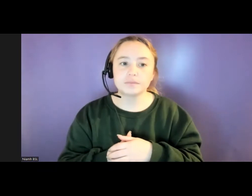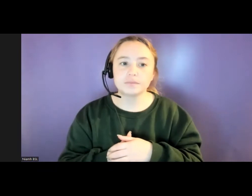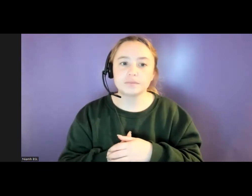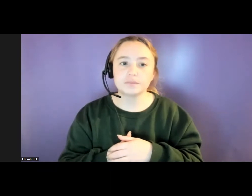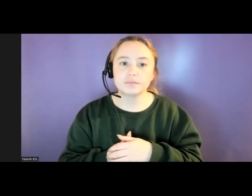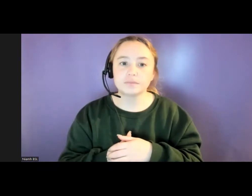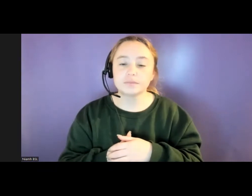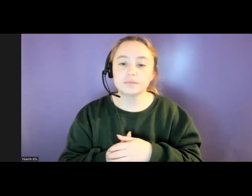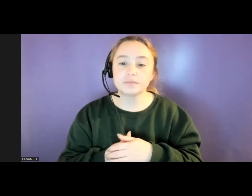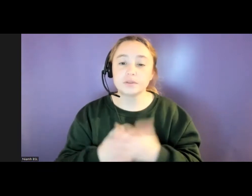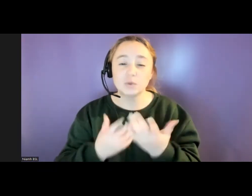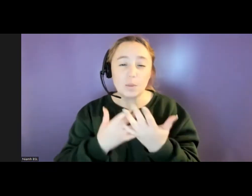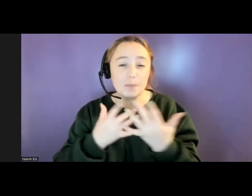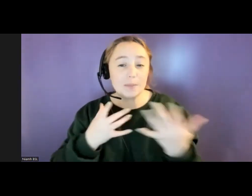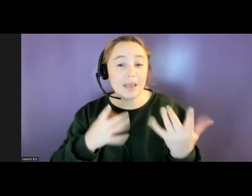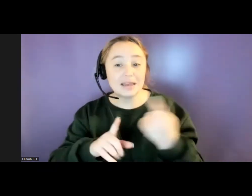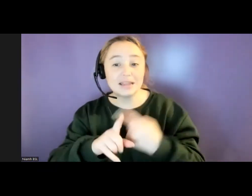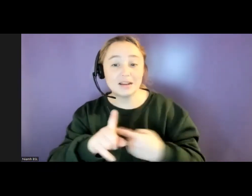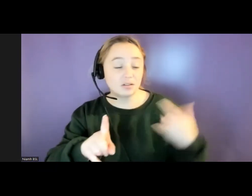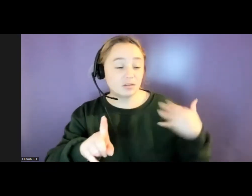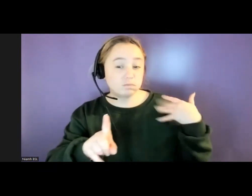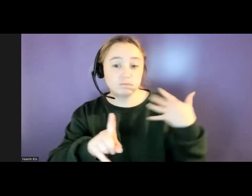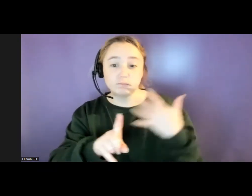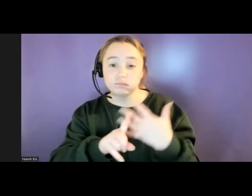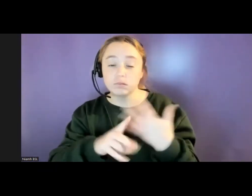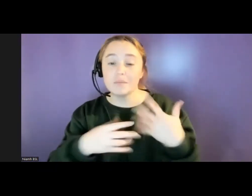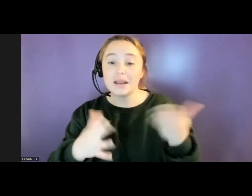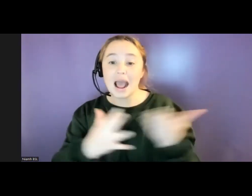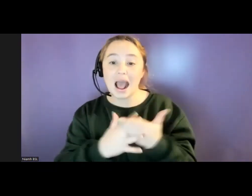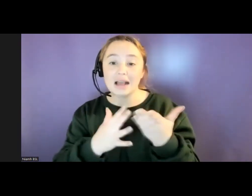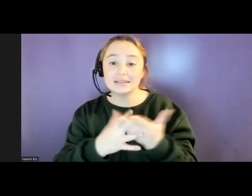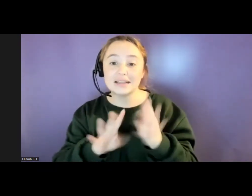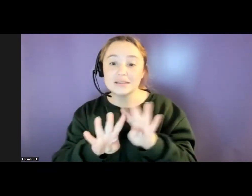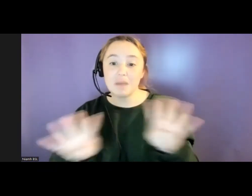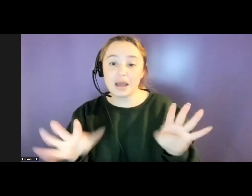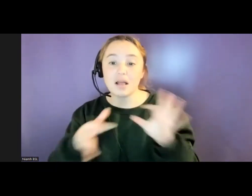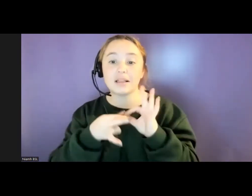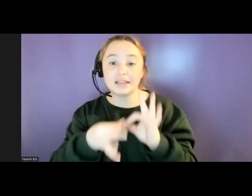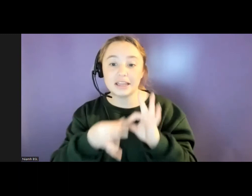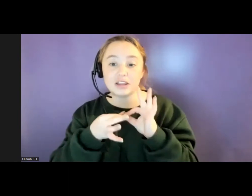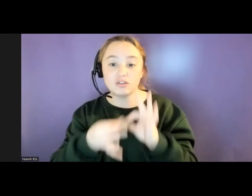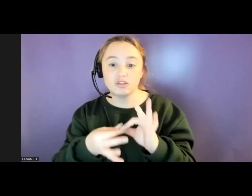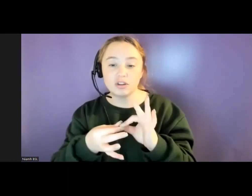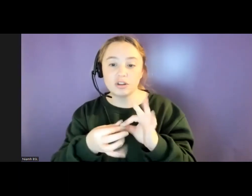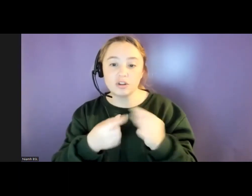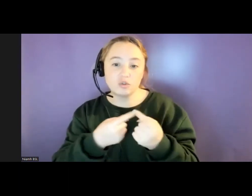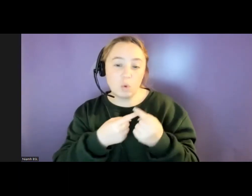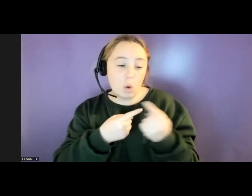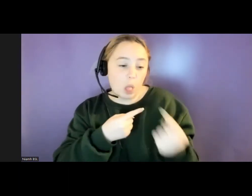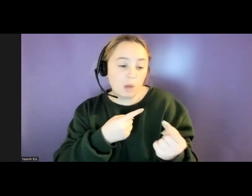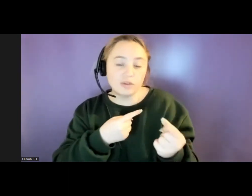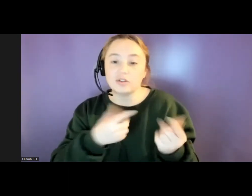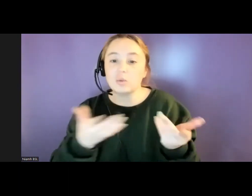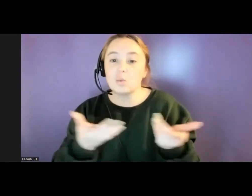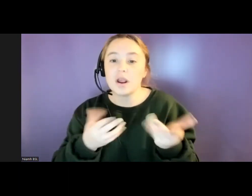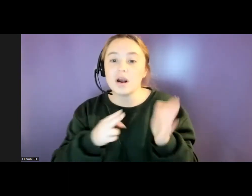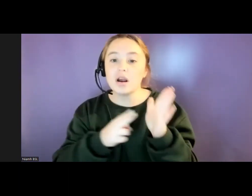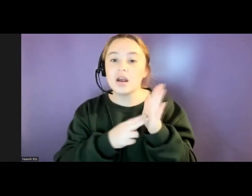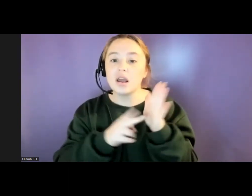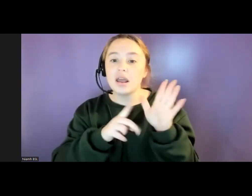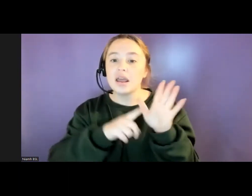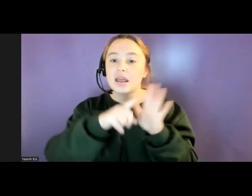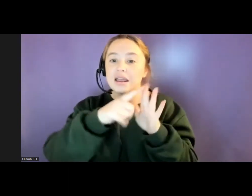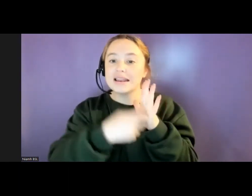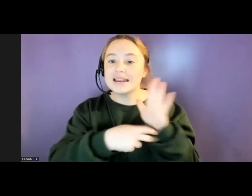many years with our local access panels. The closest one to ourselves is in Nairn, and they have been a